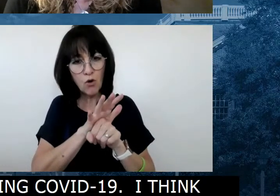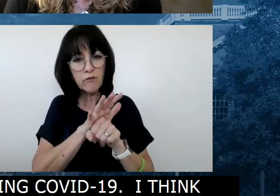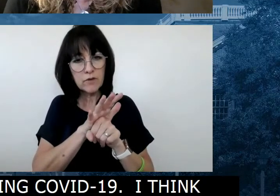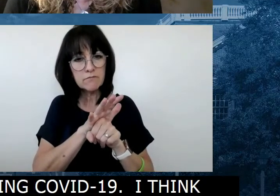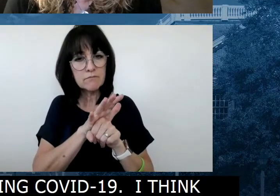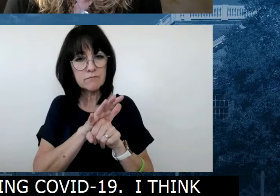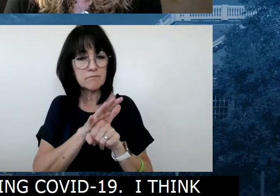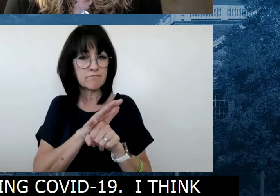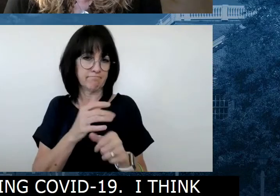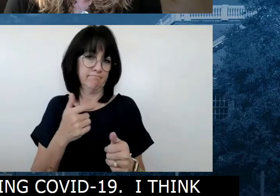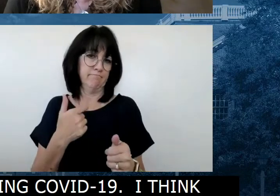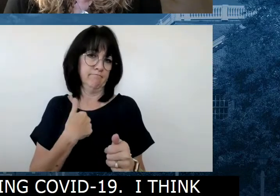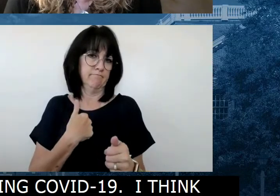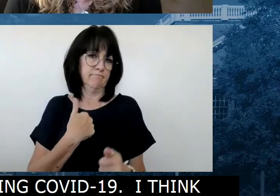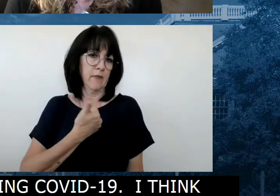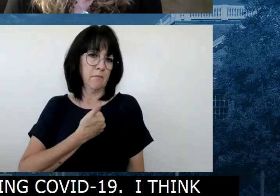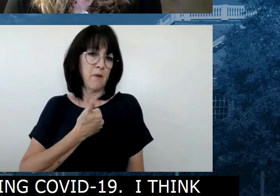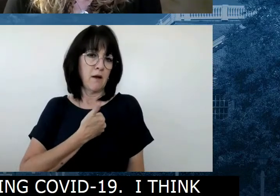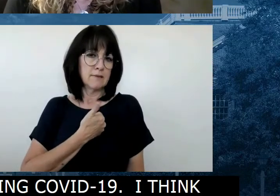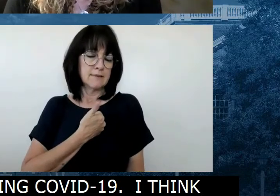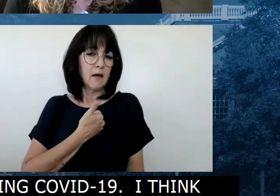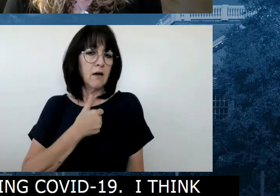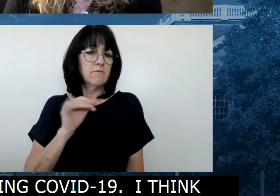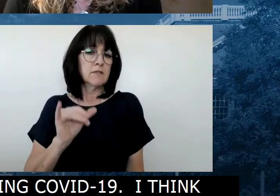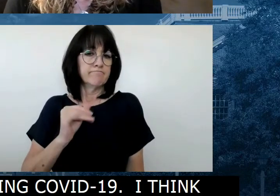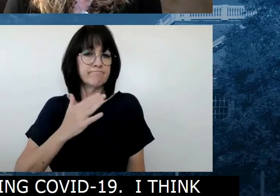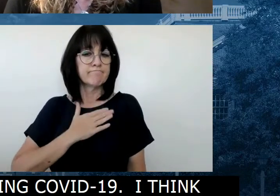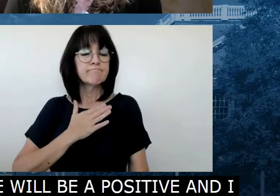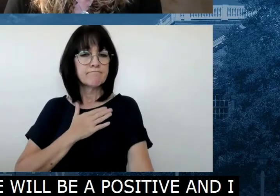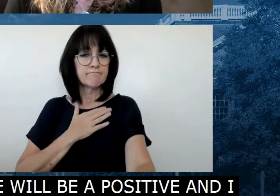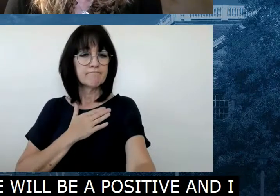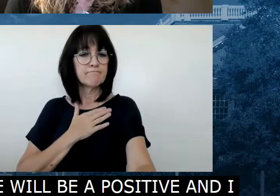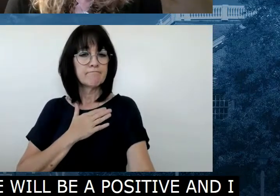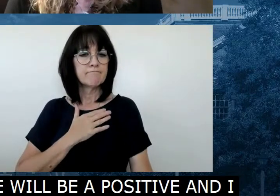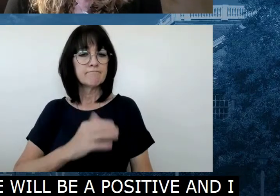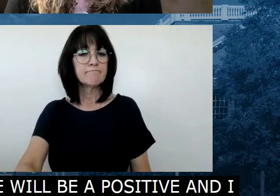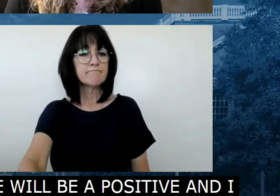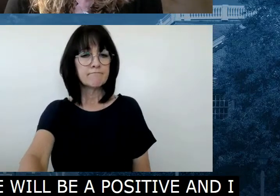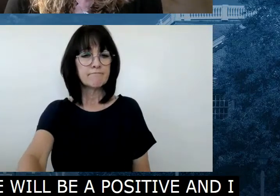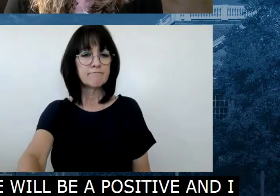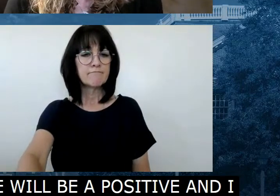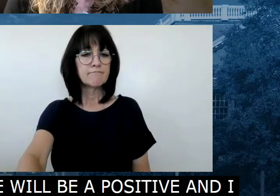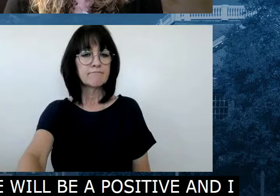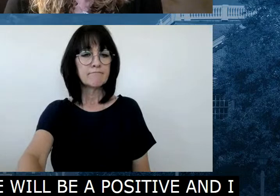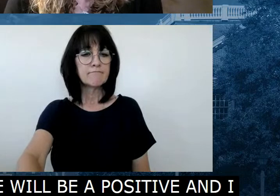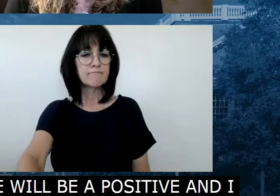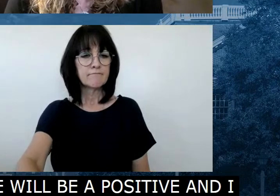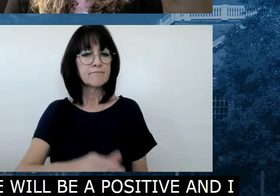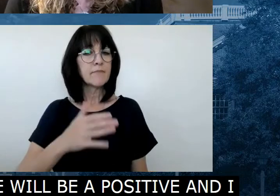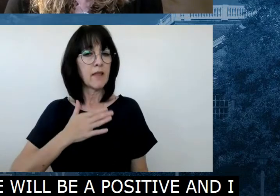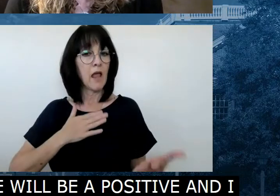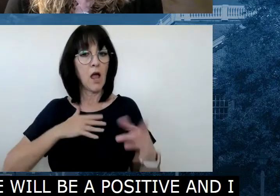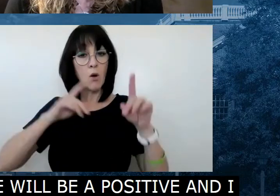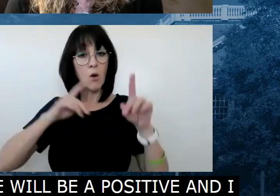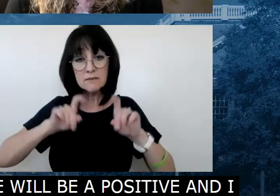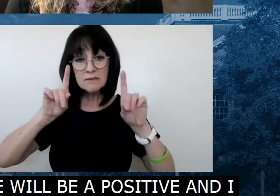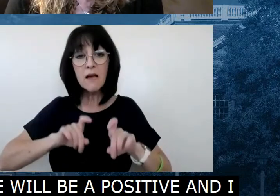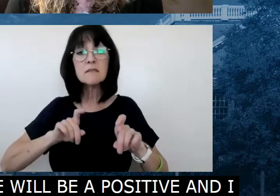I would argue that our testing and vaccination approaches